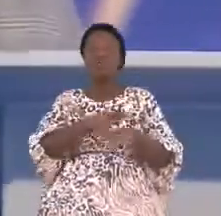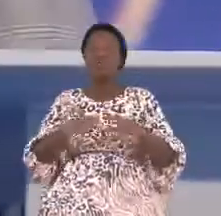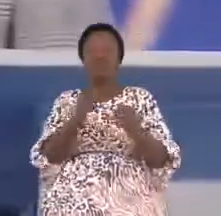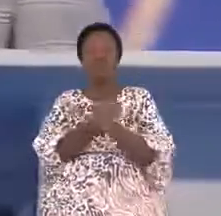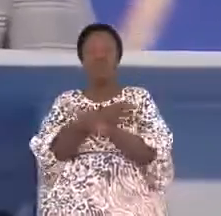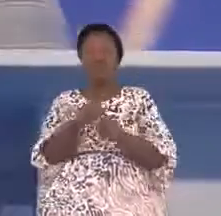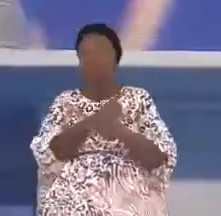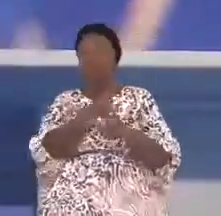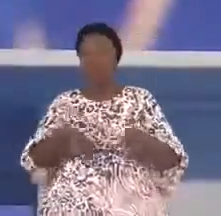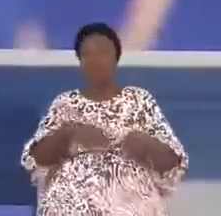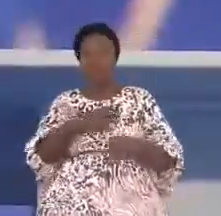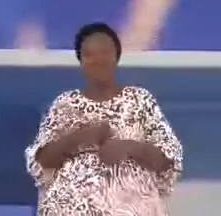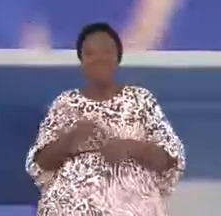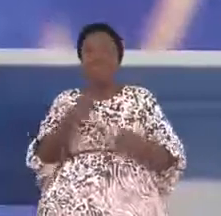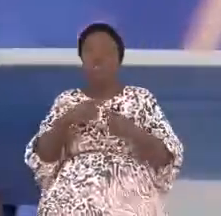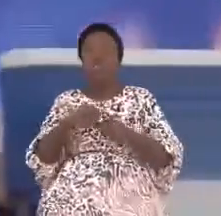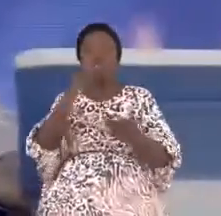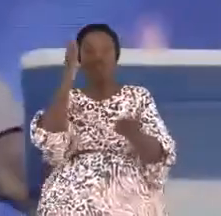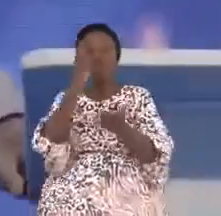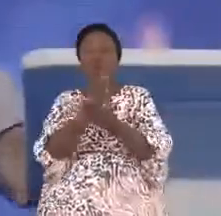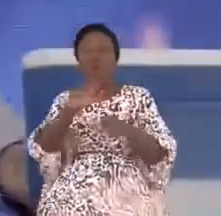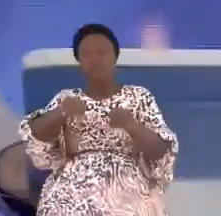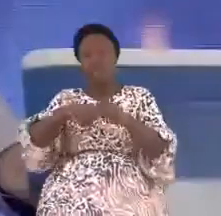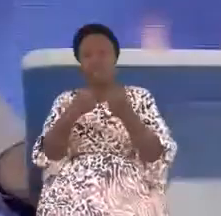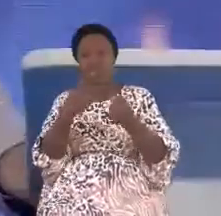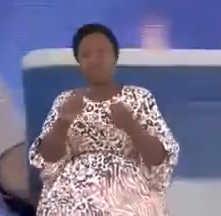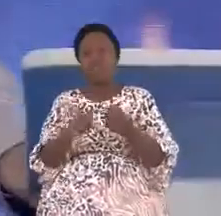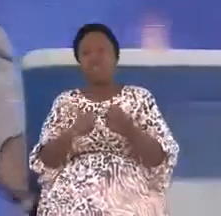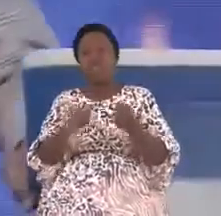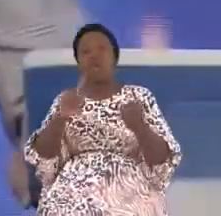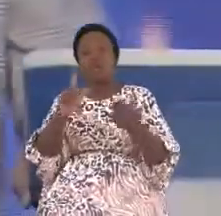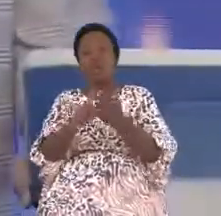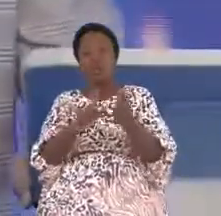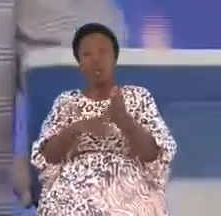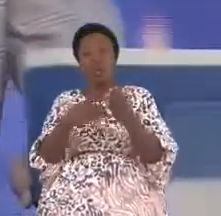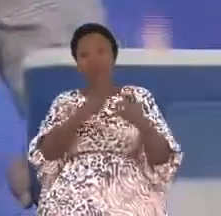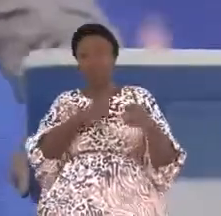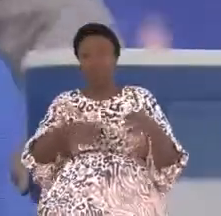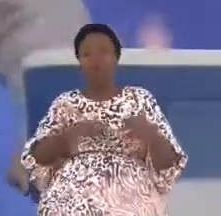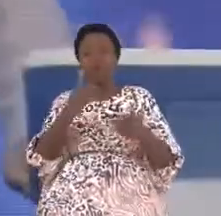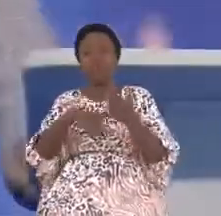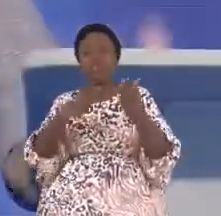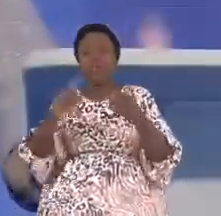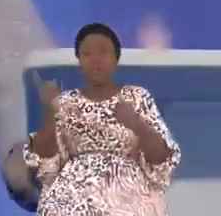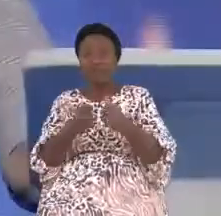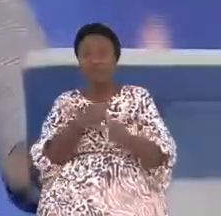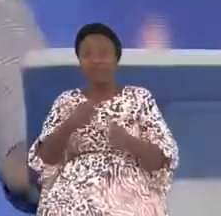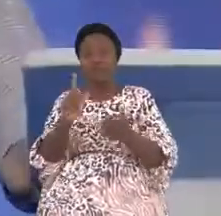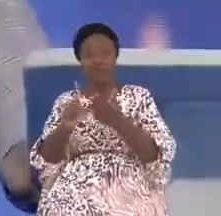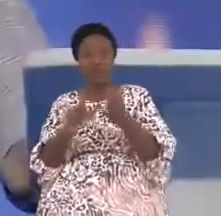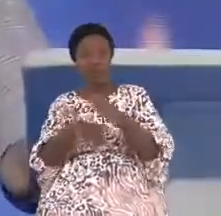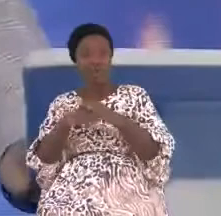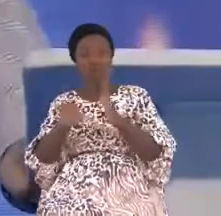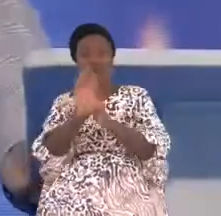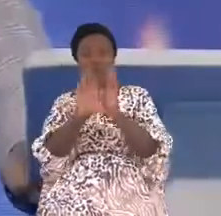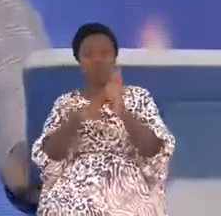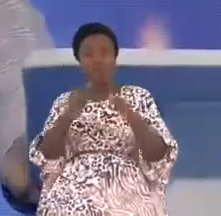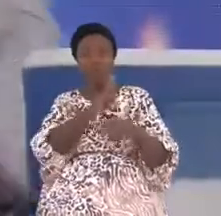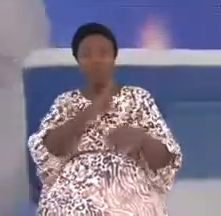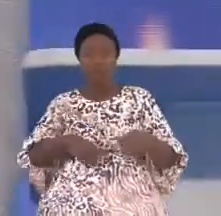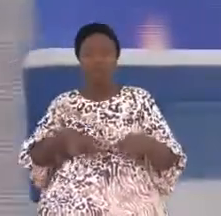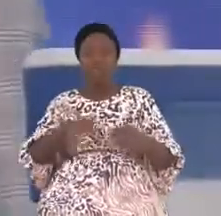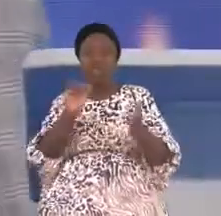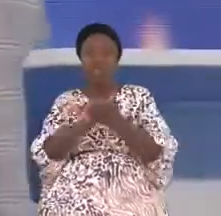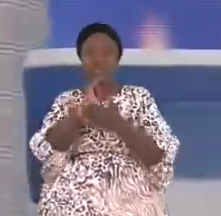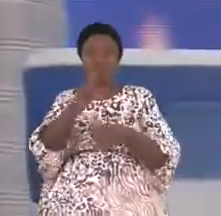the number one law was the first law in the commandments of god the love you have to god with all your heart